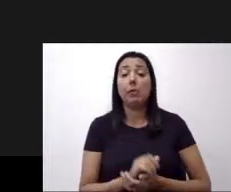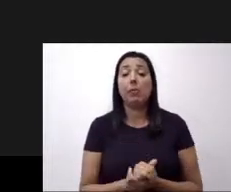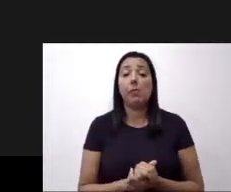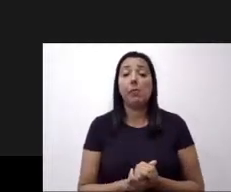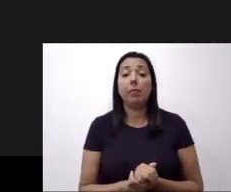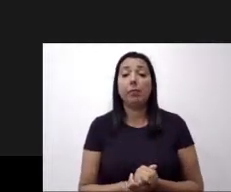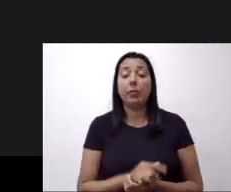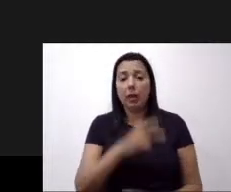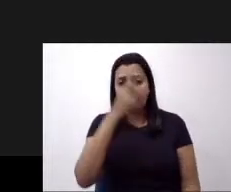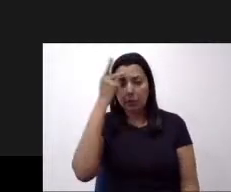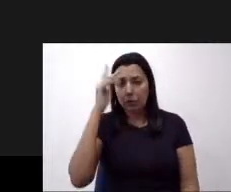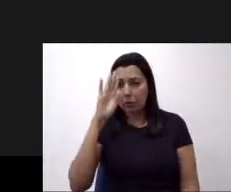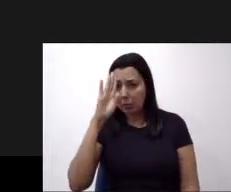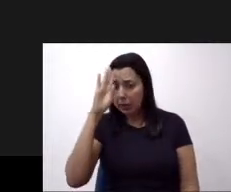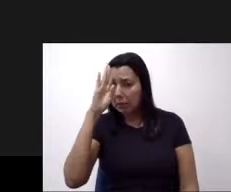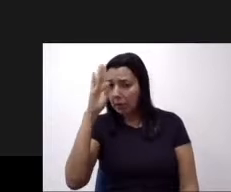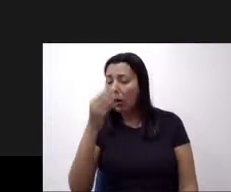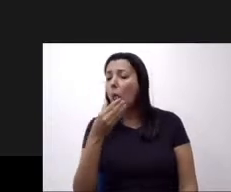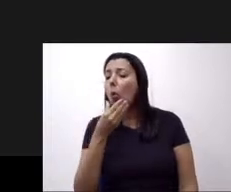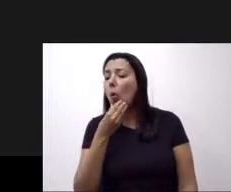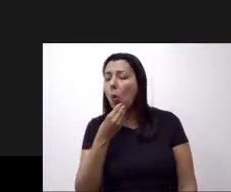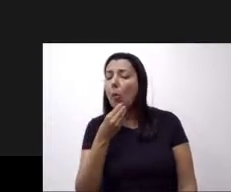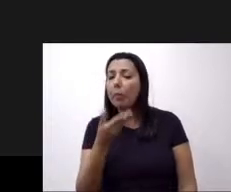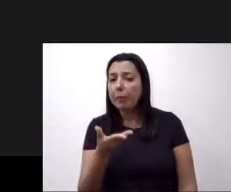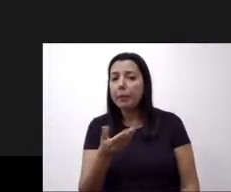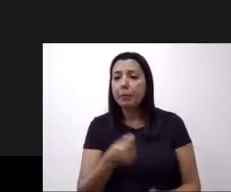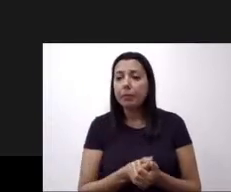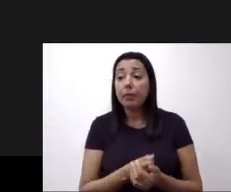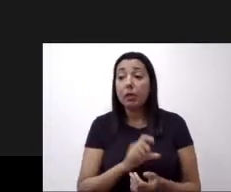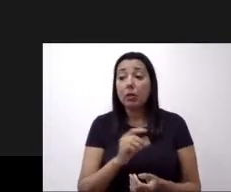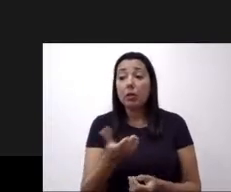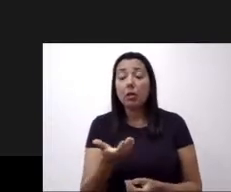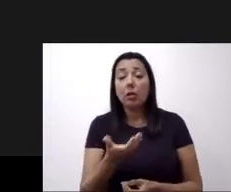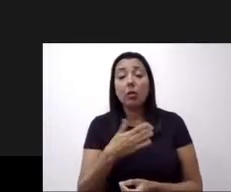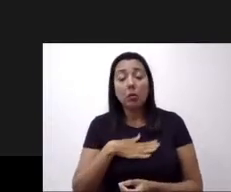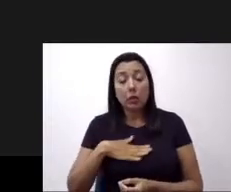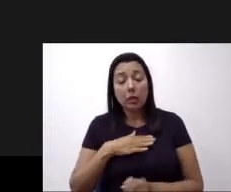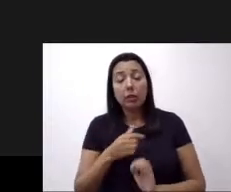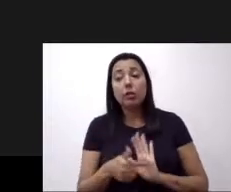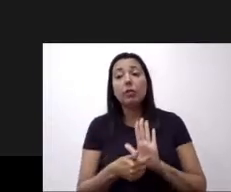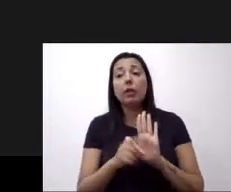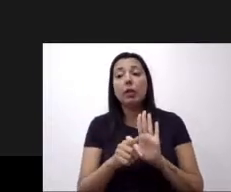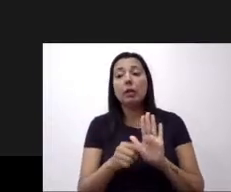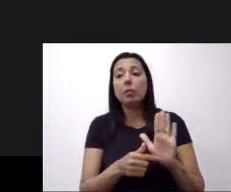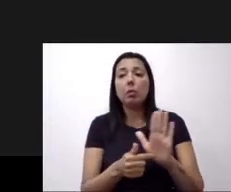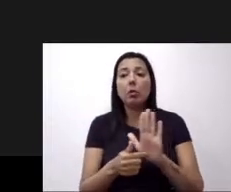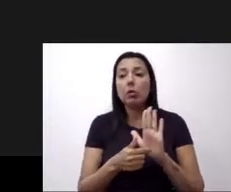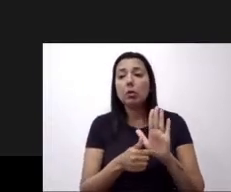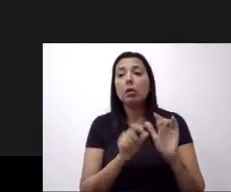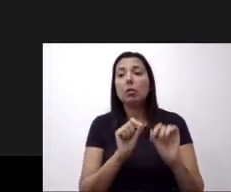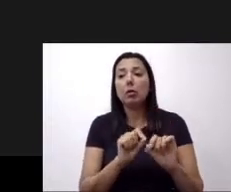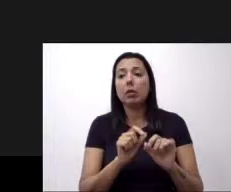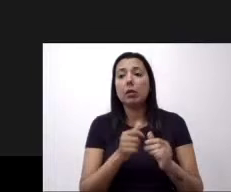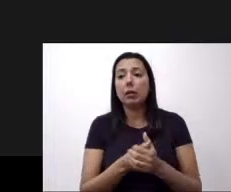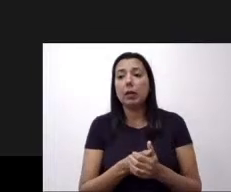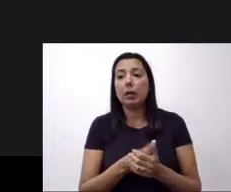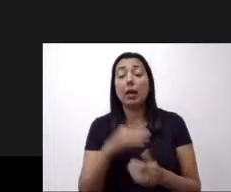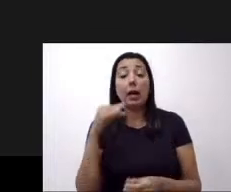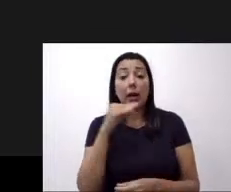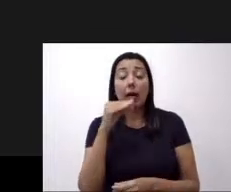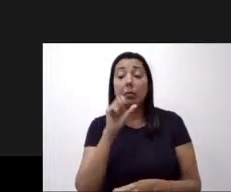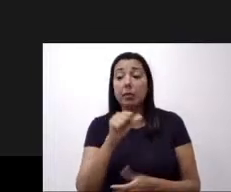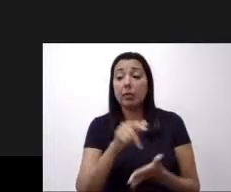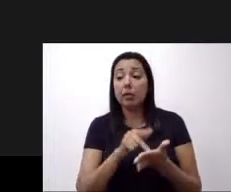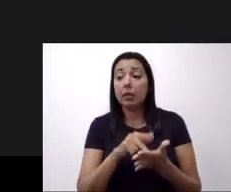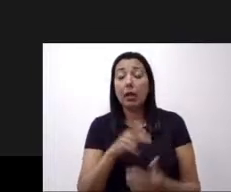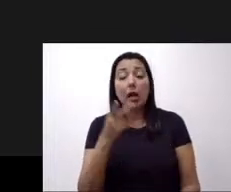of them, but I just wanted to evoke this briefly. Gender norms and gender inequalities